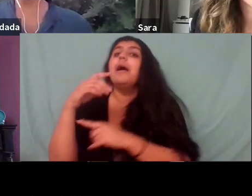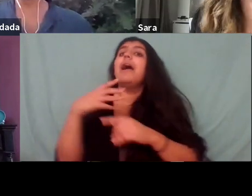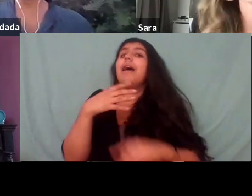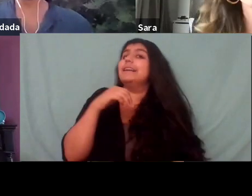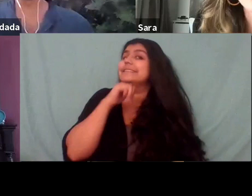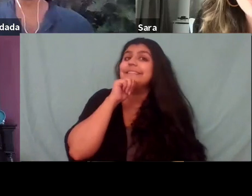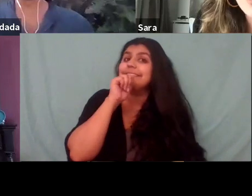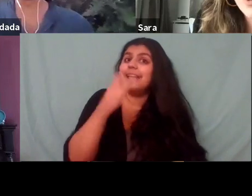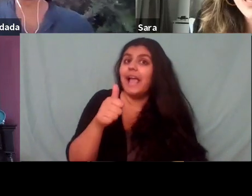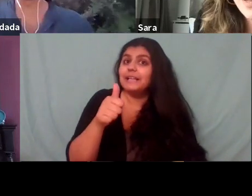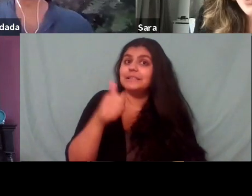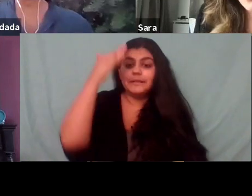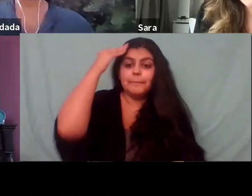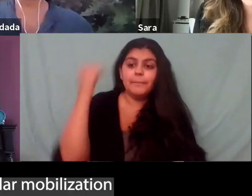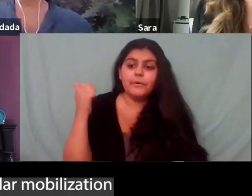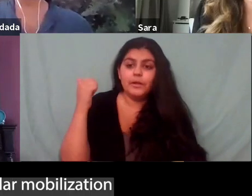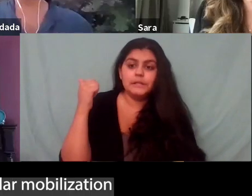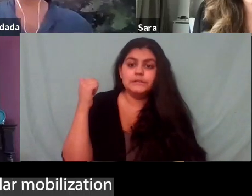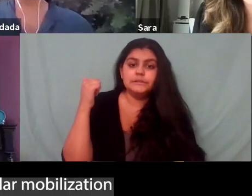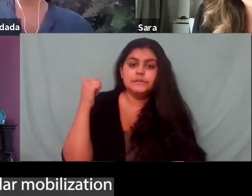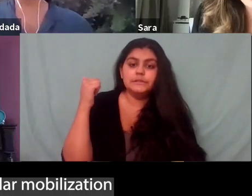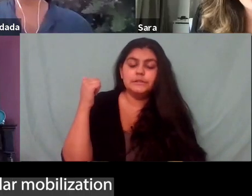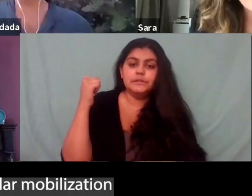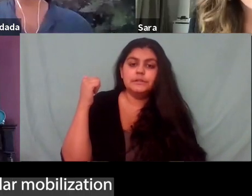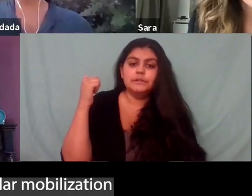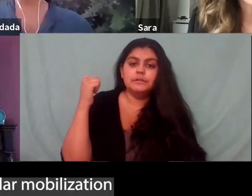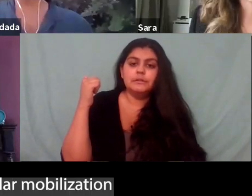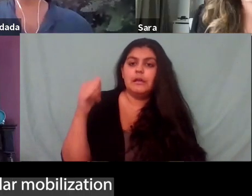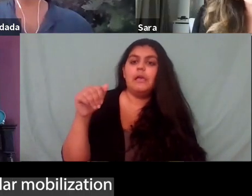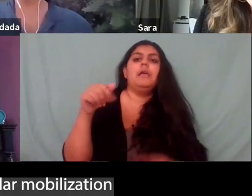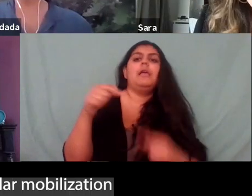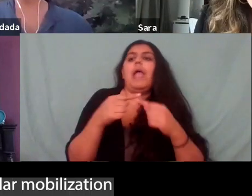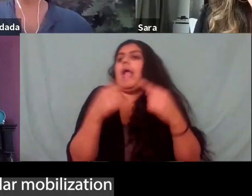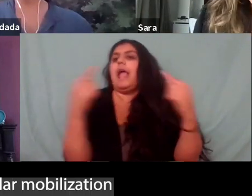an anti-colonial mobilization, like popular mobilization.